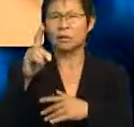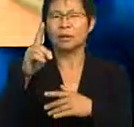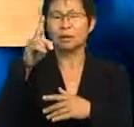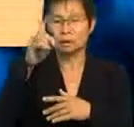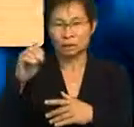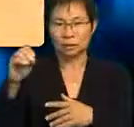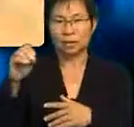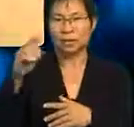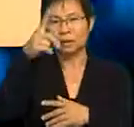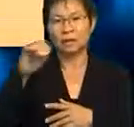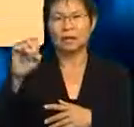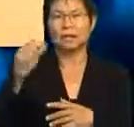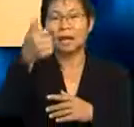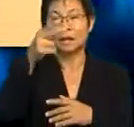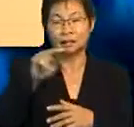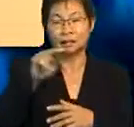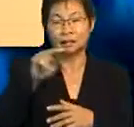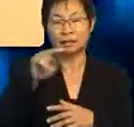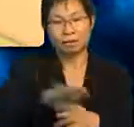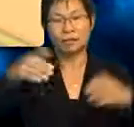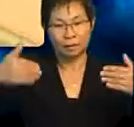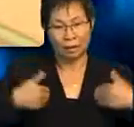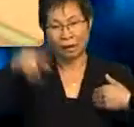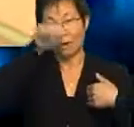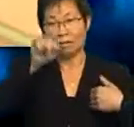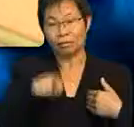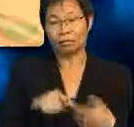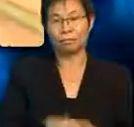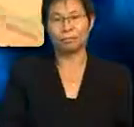What does an elephant have?